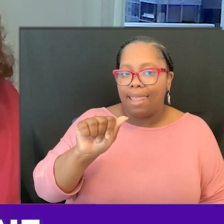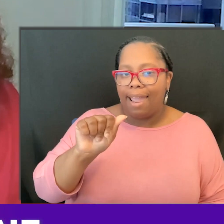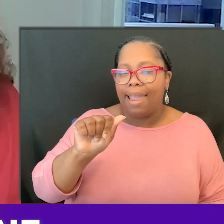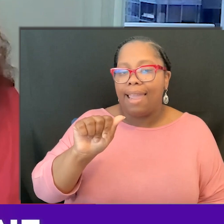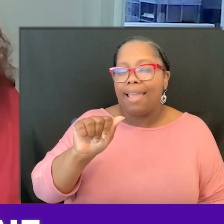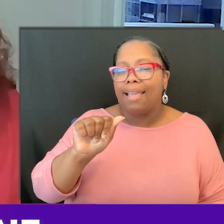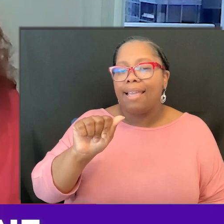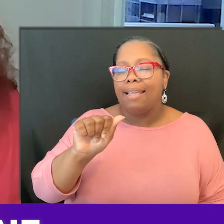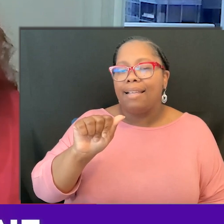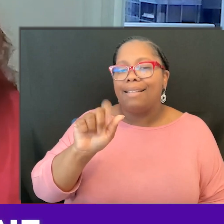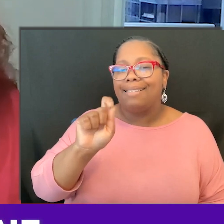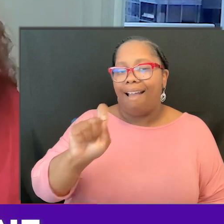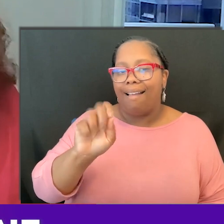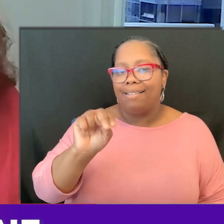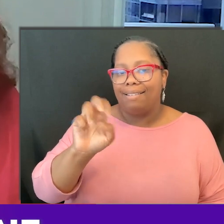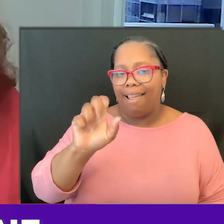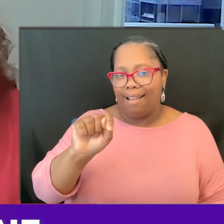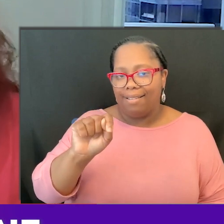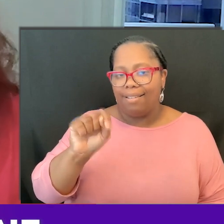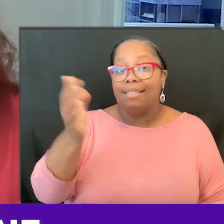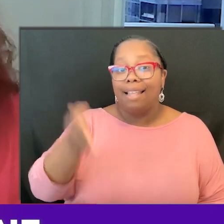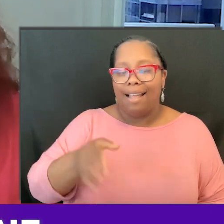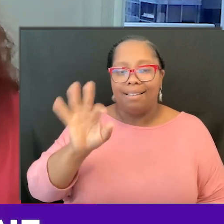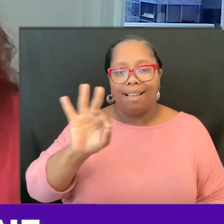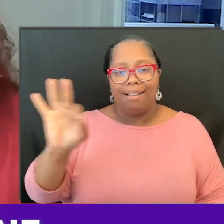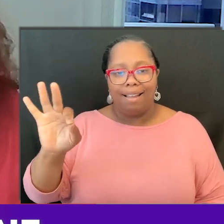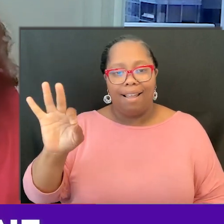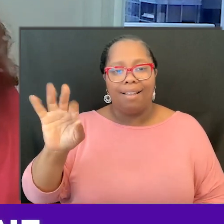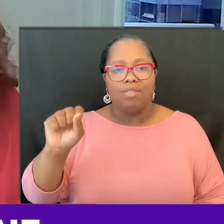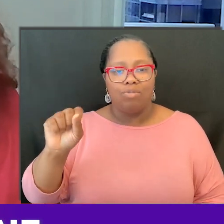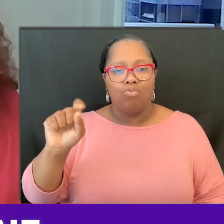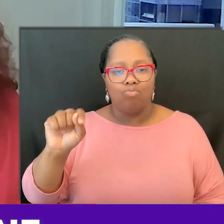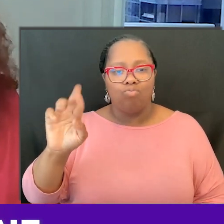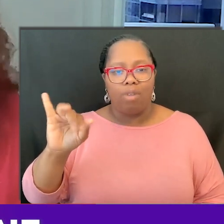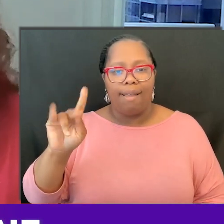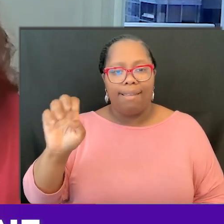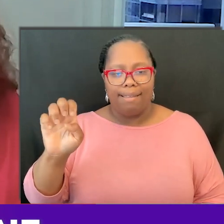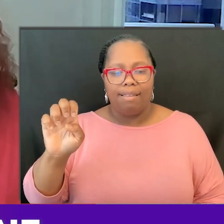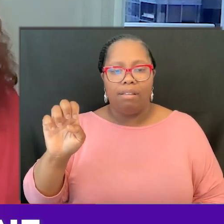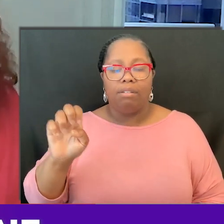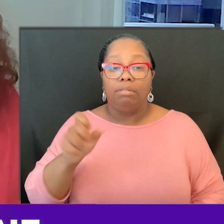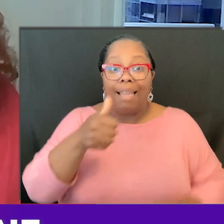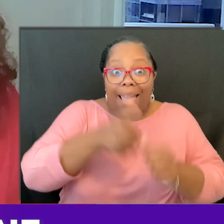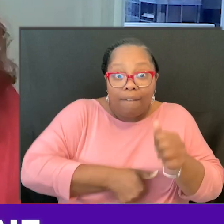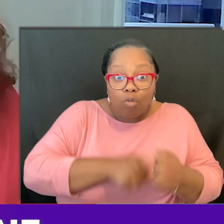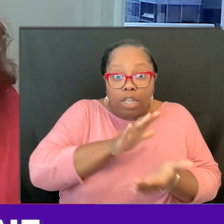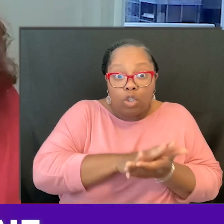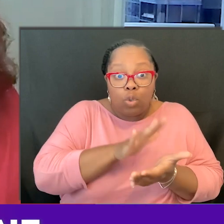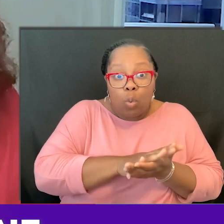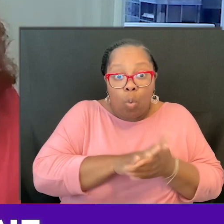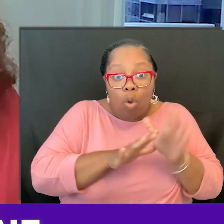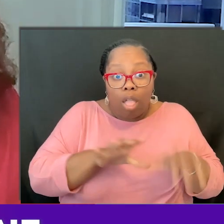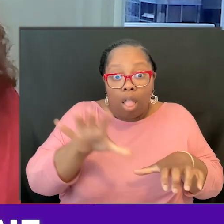utla.net/99strike. There is a picket line within 2 miles of every